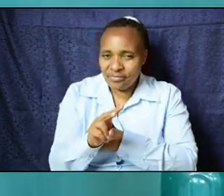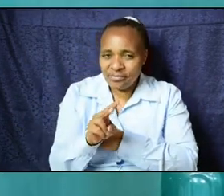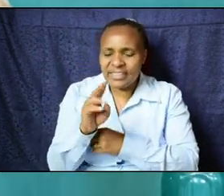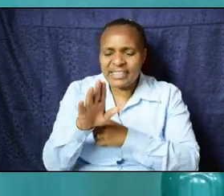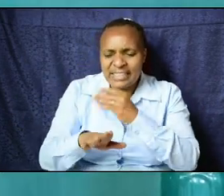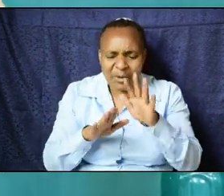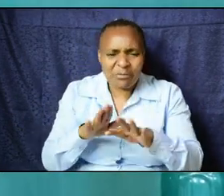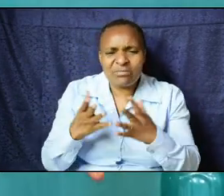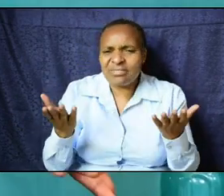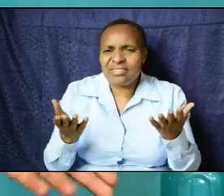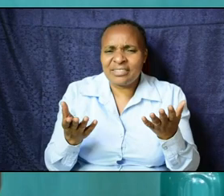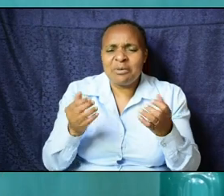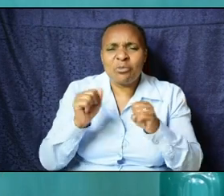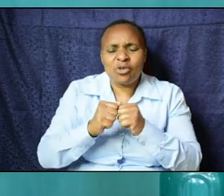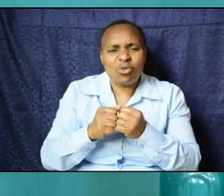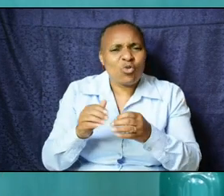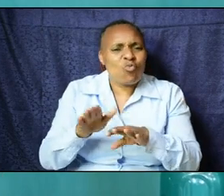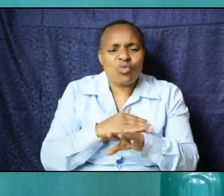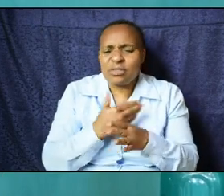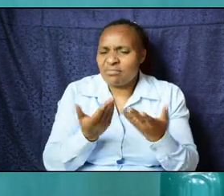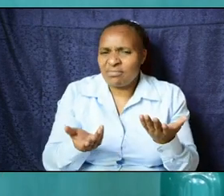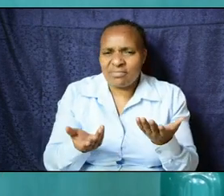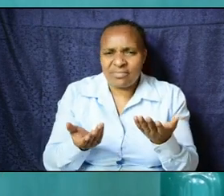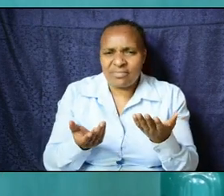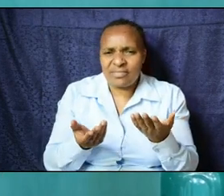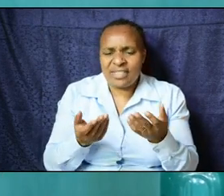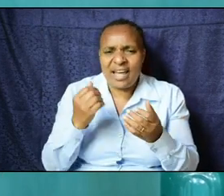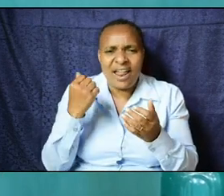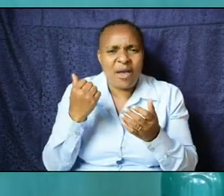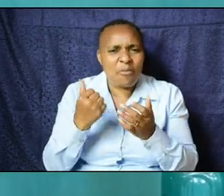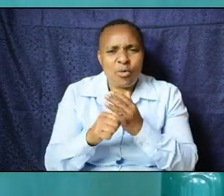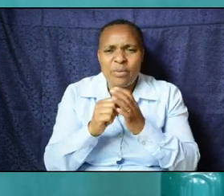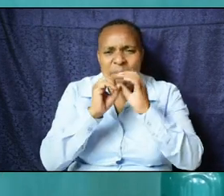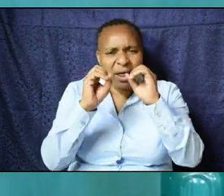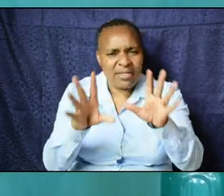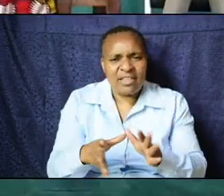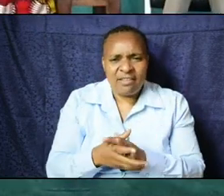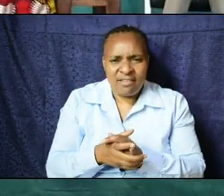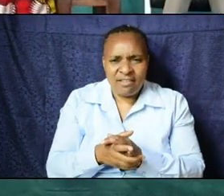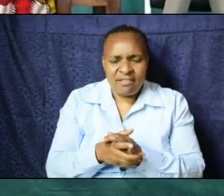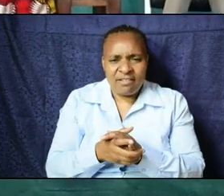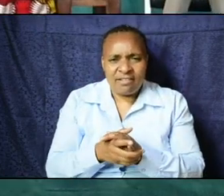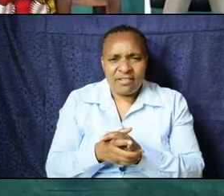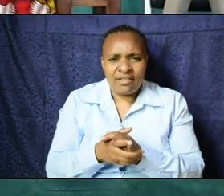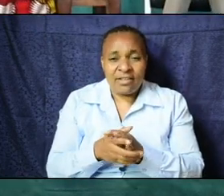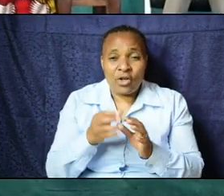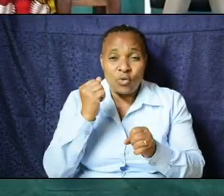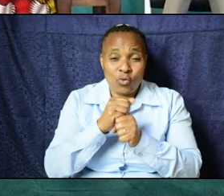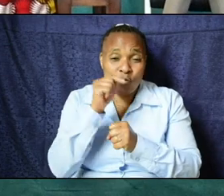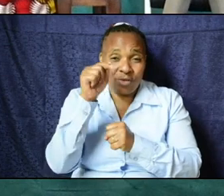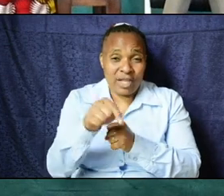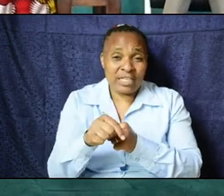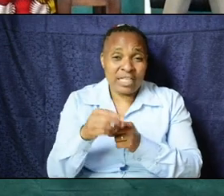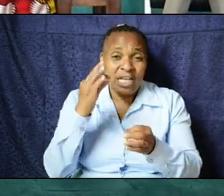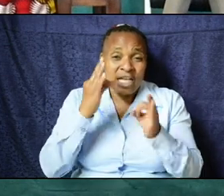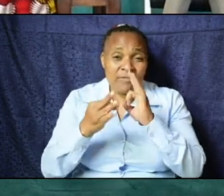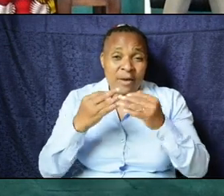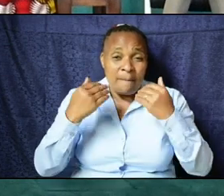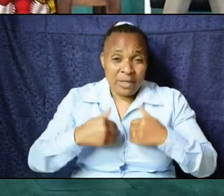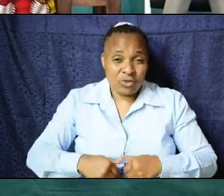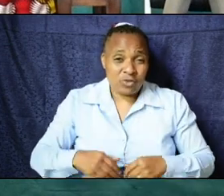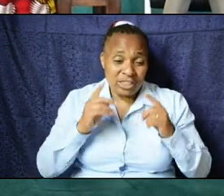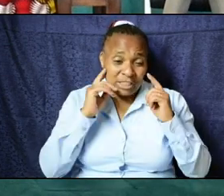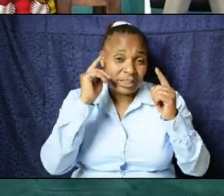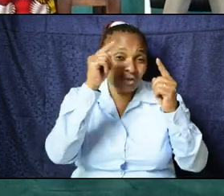can just wipe it off. It's nothing big deal, right? Yeah, you know, like when you do that, if the person is